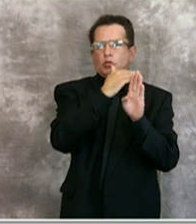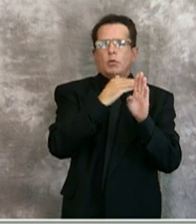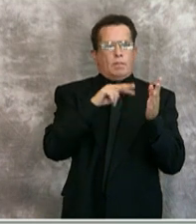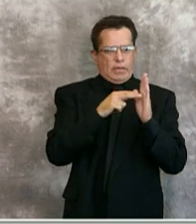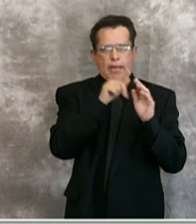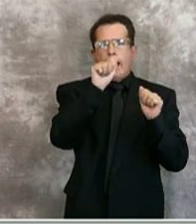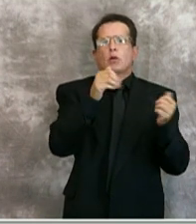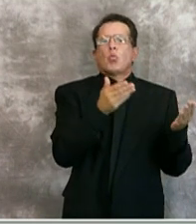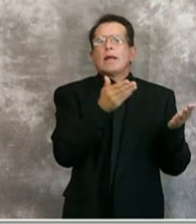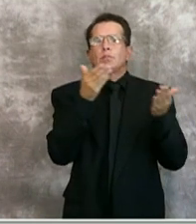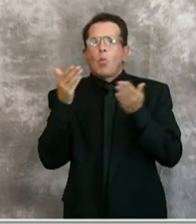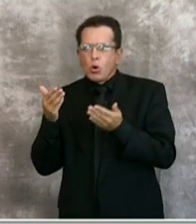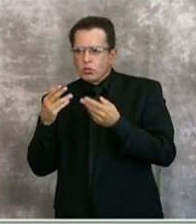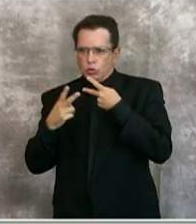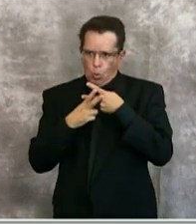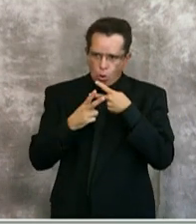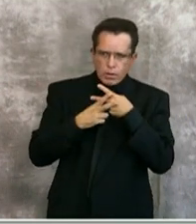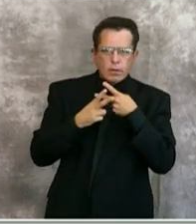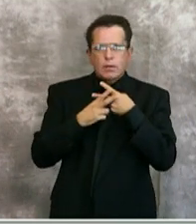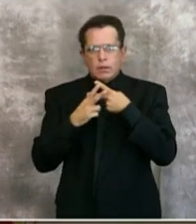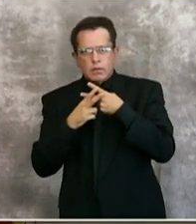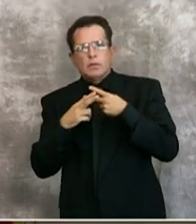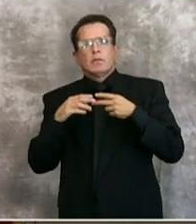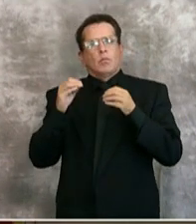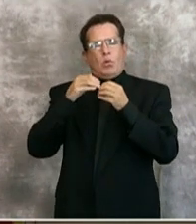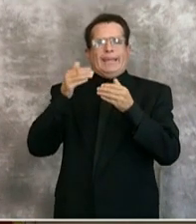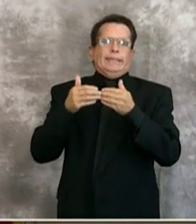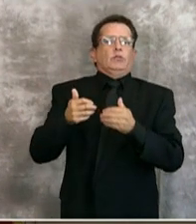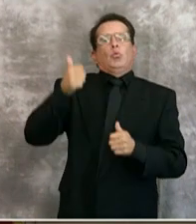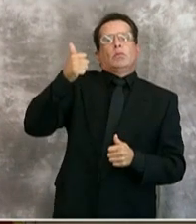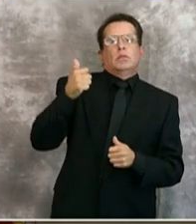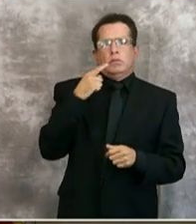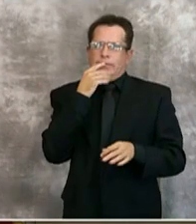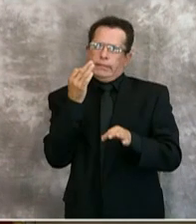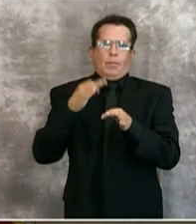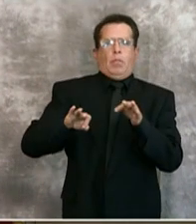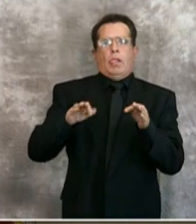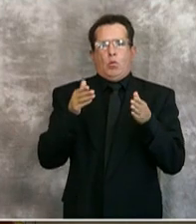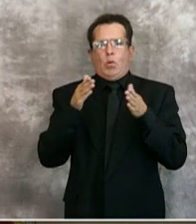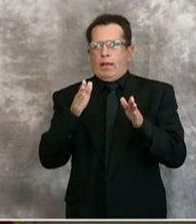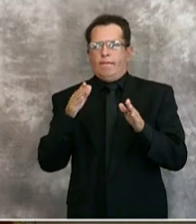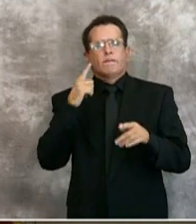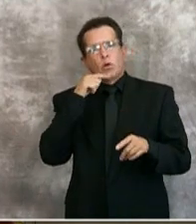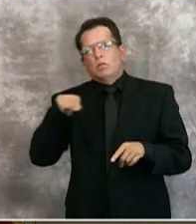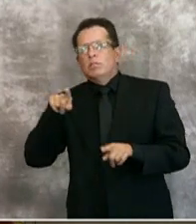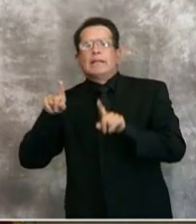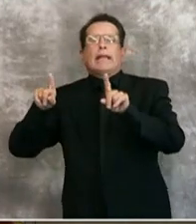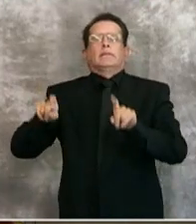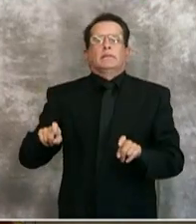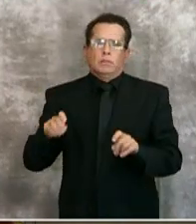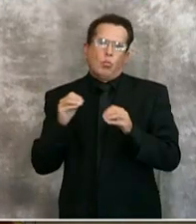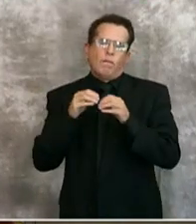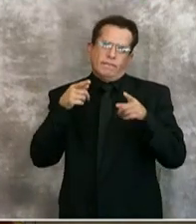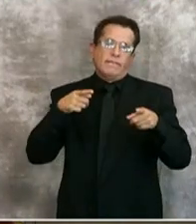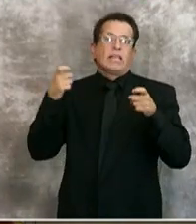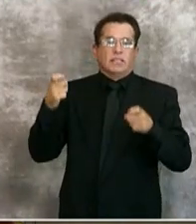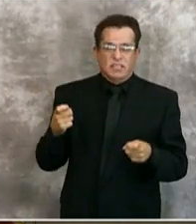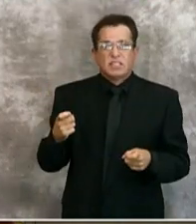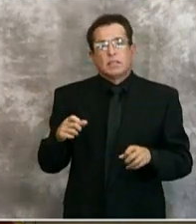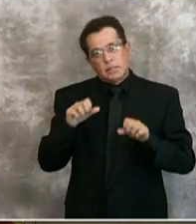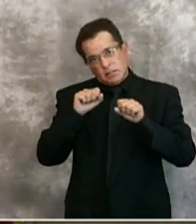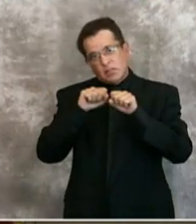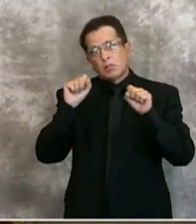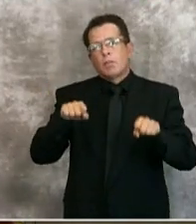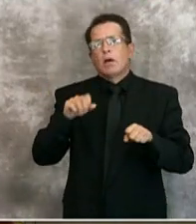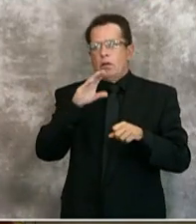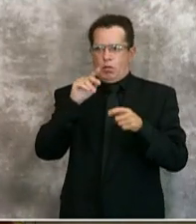transporting, storing, and dealing with samples simpler, and it simplifies the supply chain massively. And then thirdly,